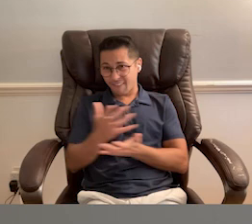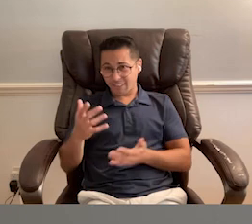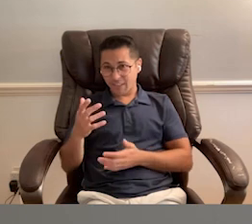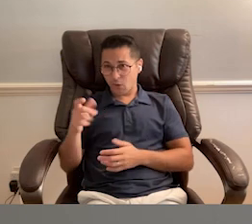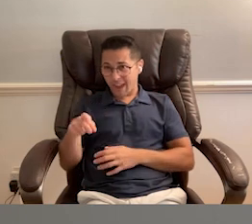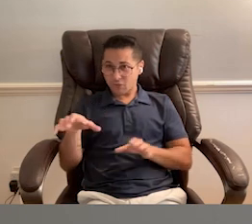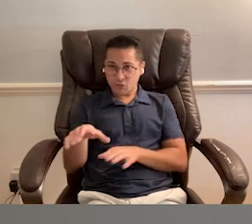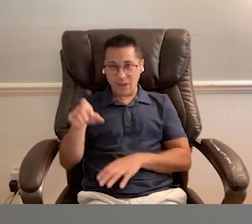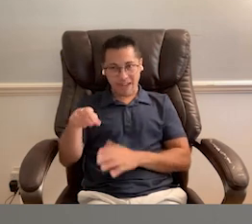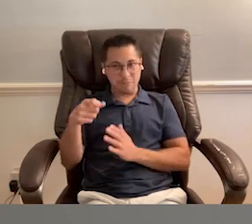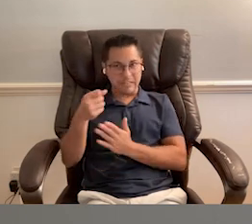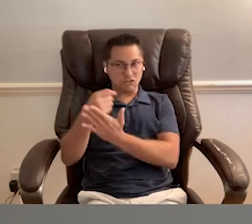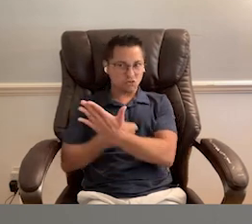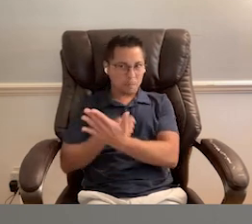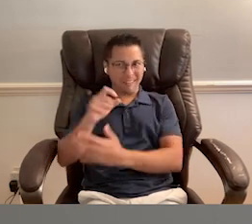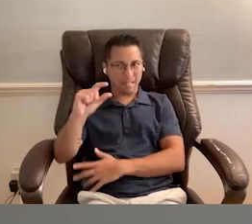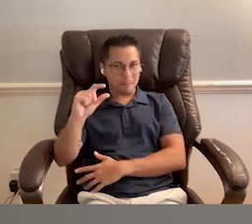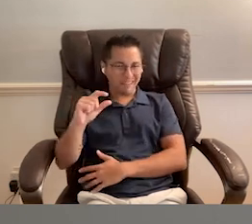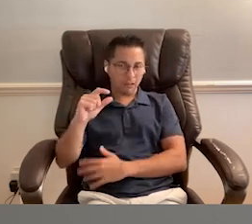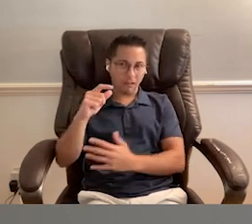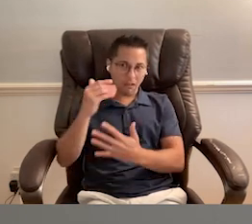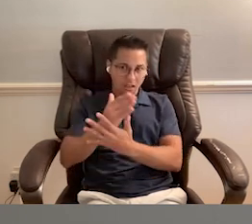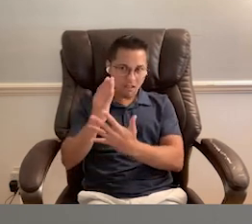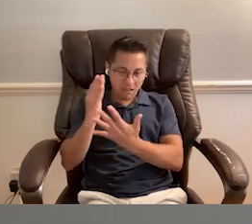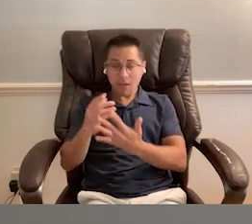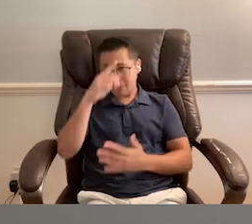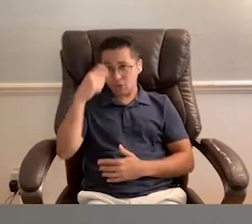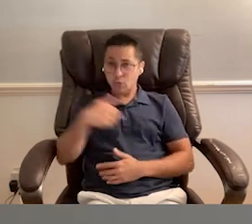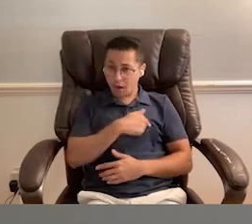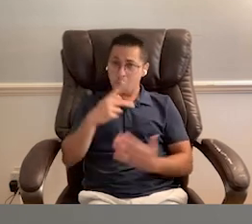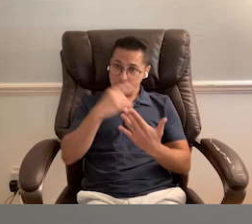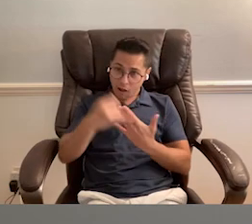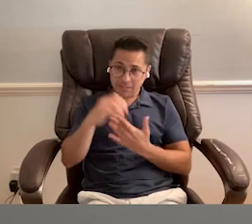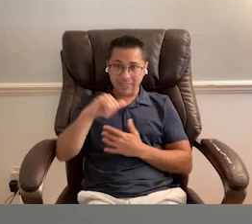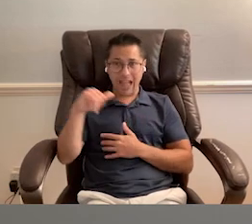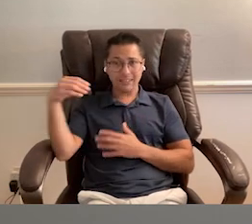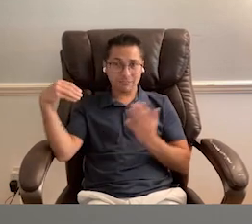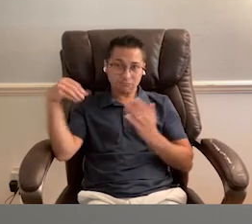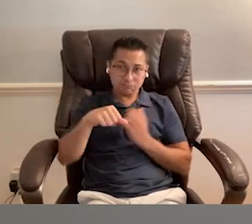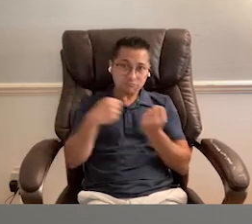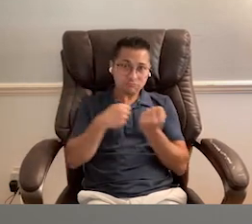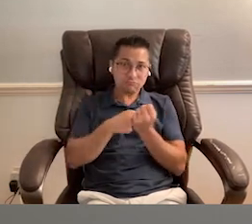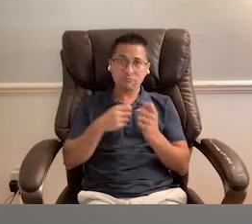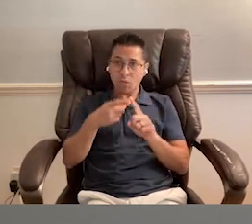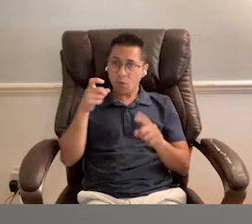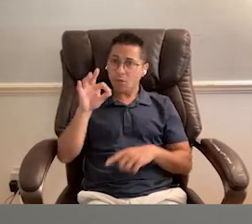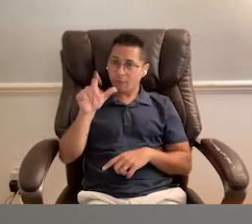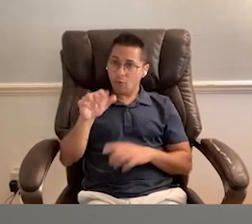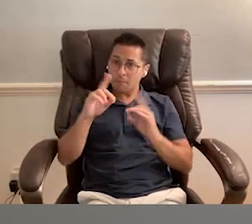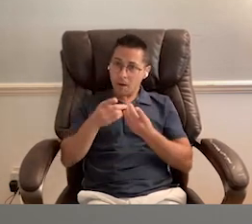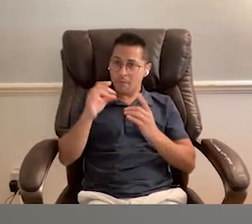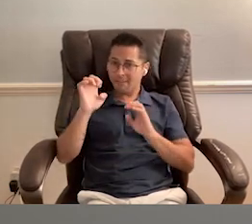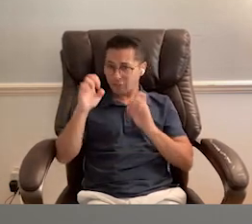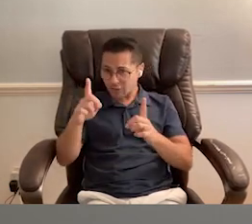be done like scripted a little bit, because we are a project that is funded through IDA dollars and through the Florida Department